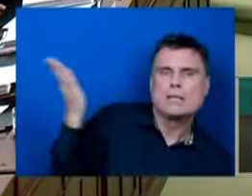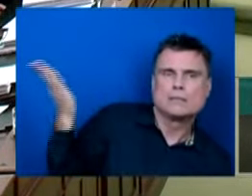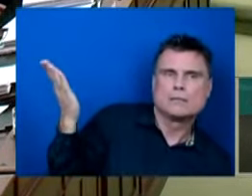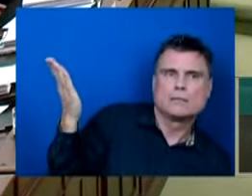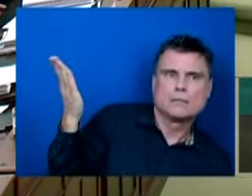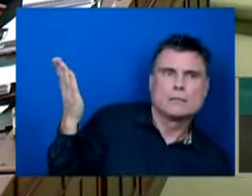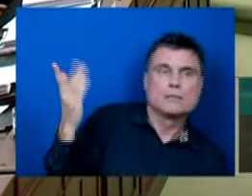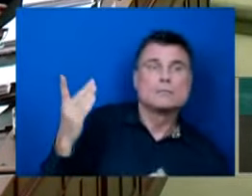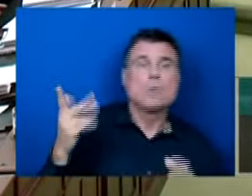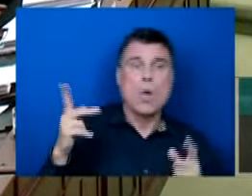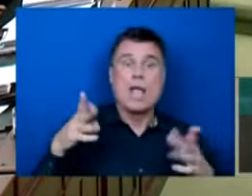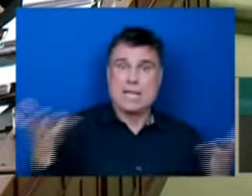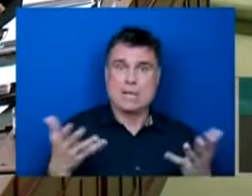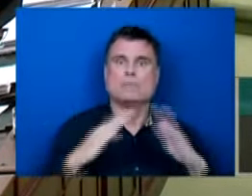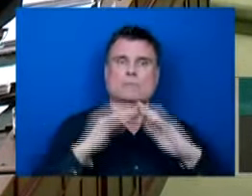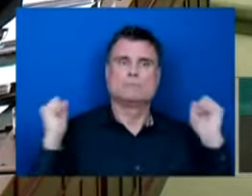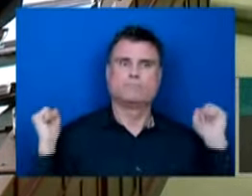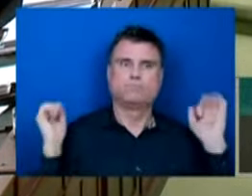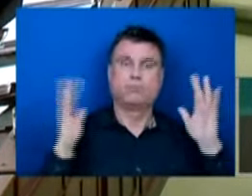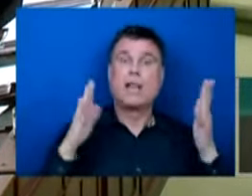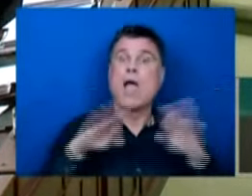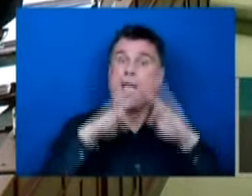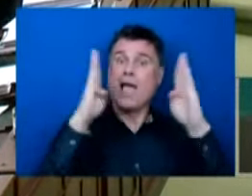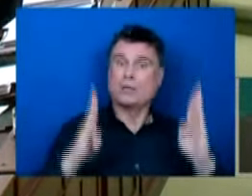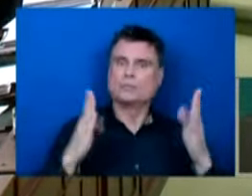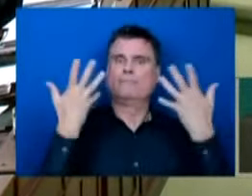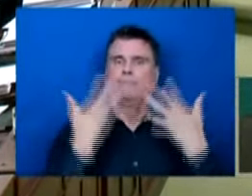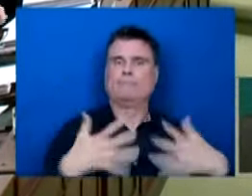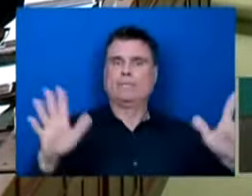adjourned until March 7th at 1:30 p.m.